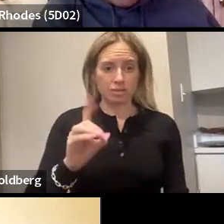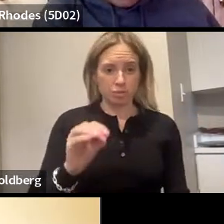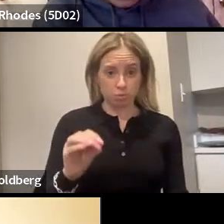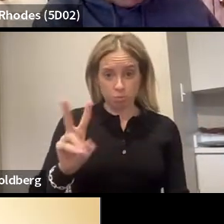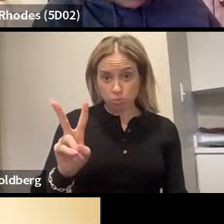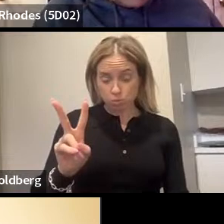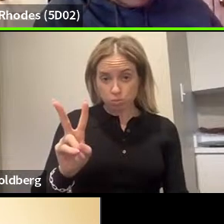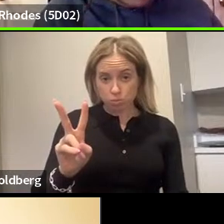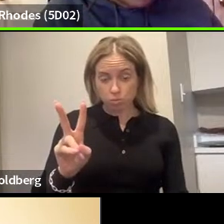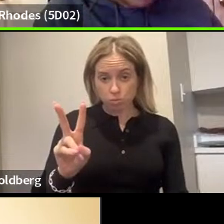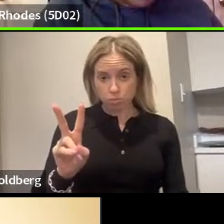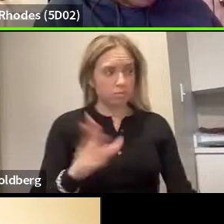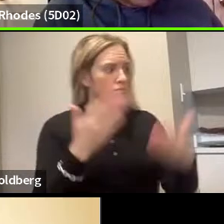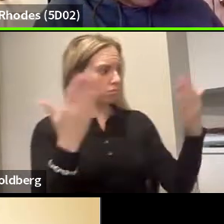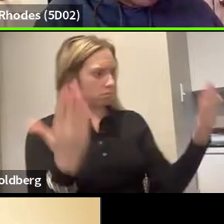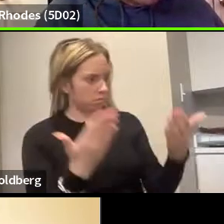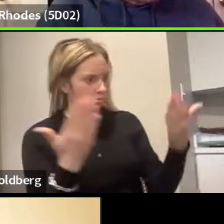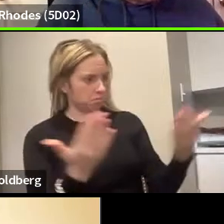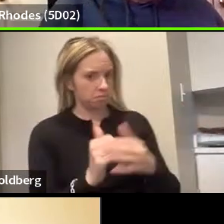5D02. Present.